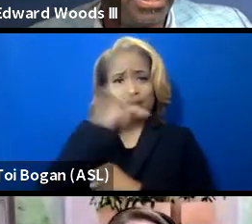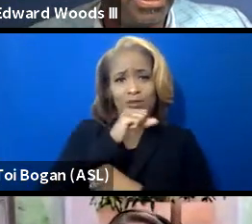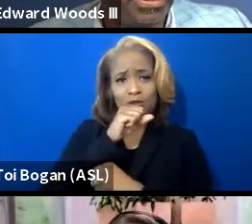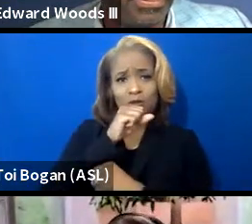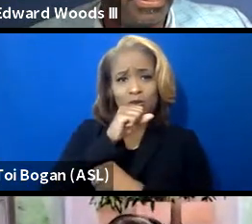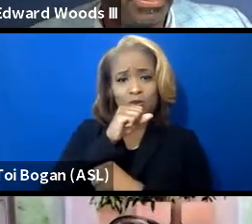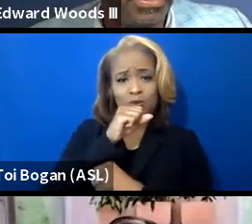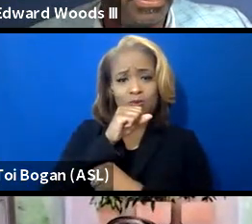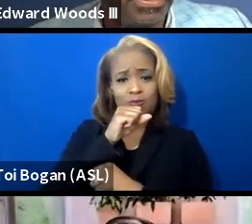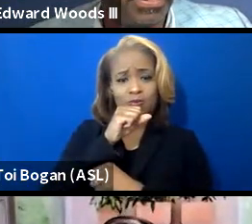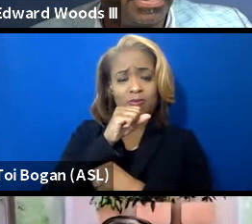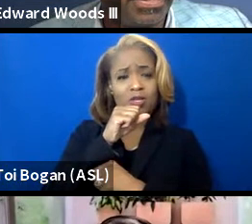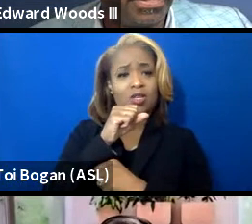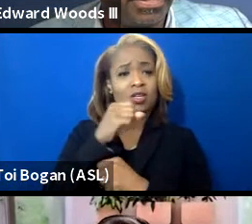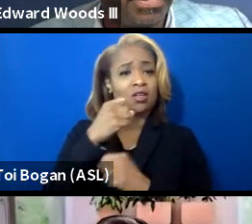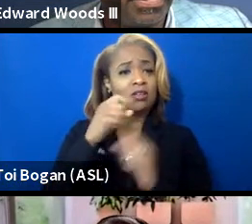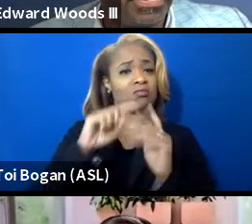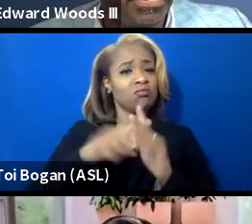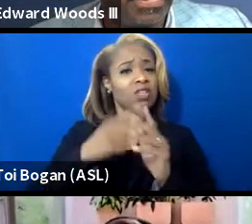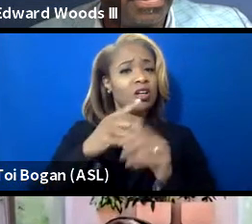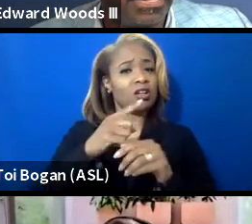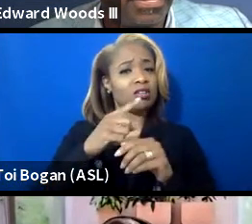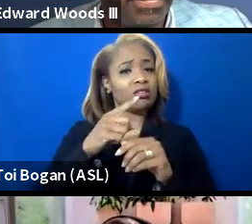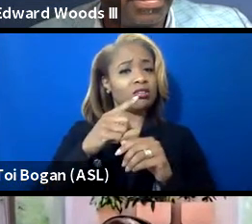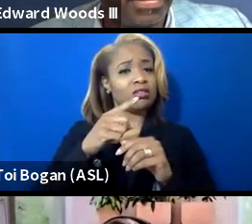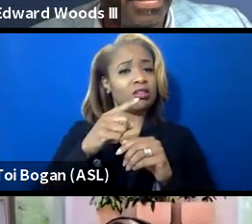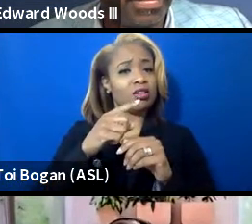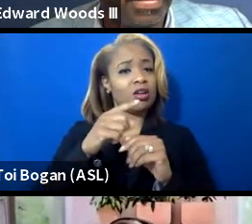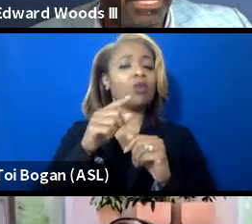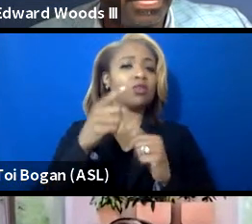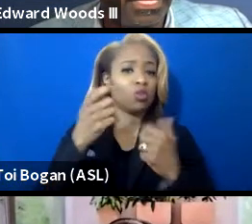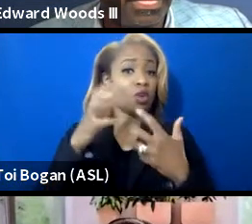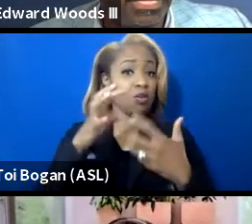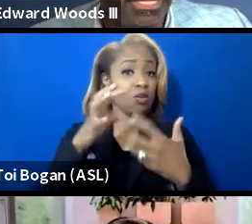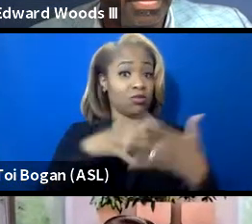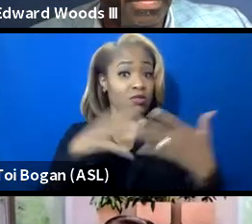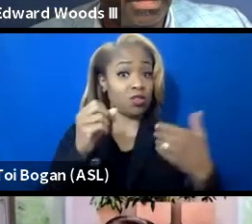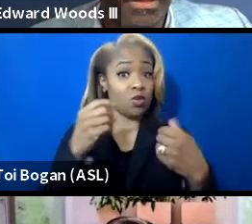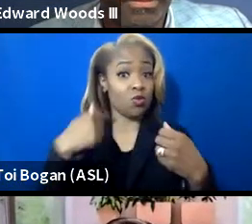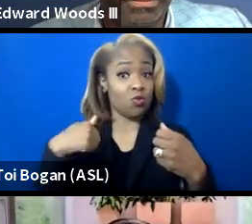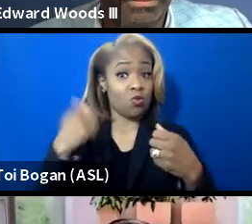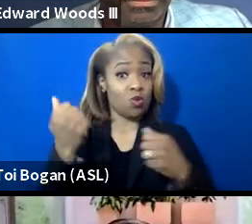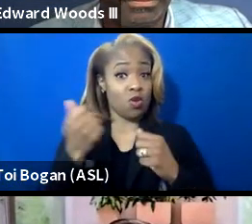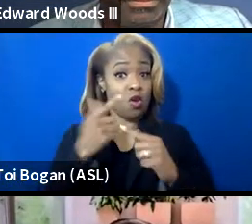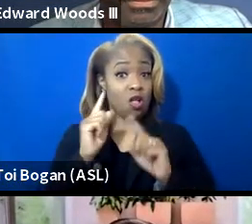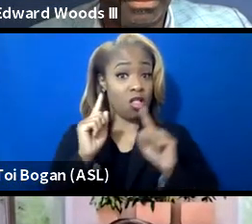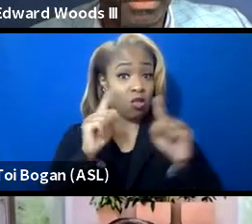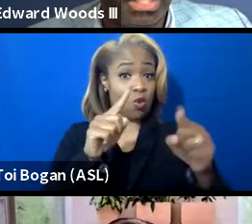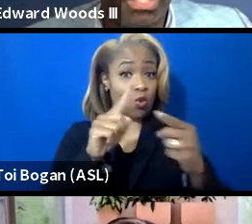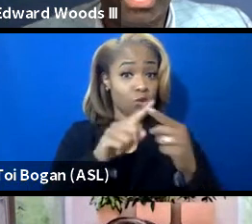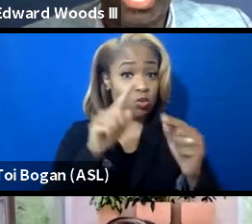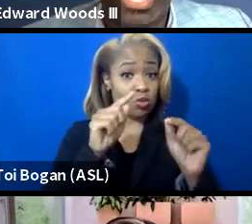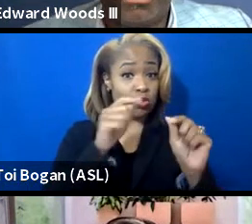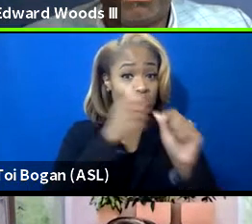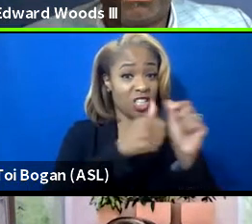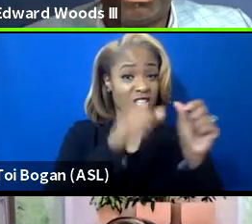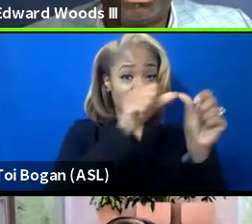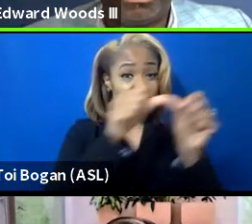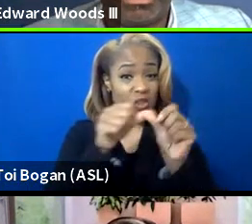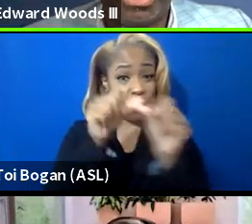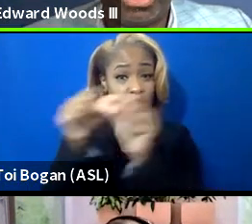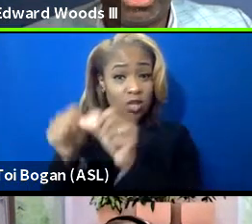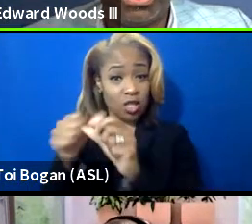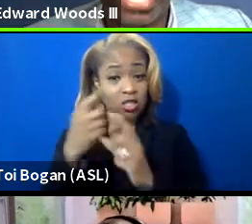that we start at 10 at our itinerary, so we will all be at the venues, correct? At